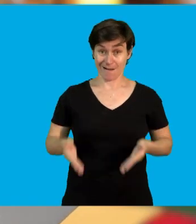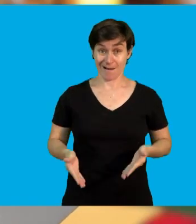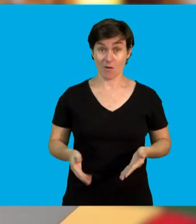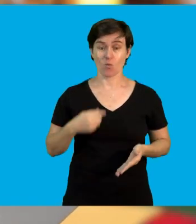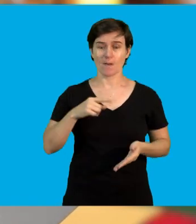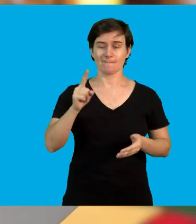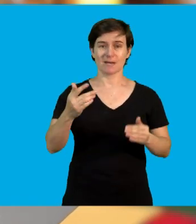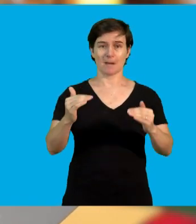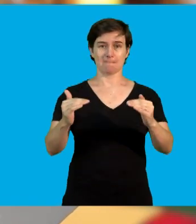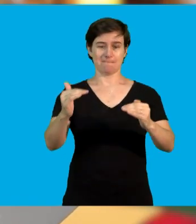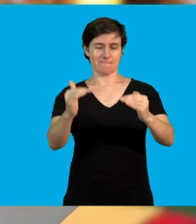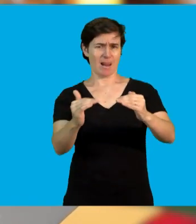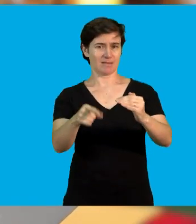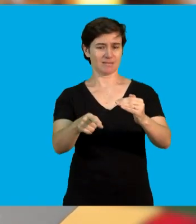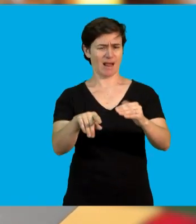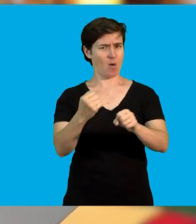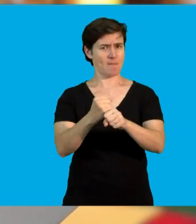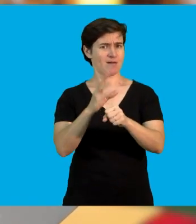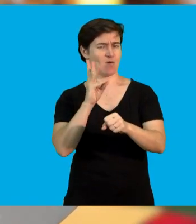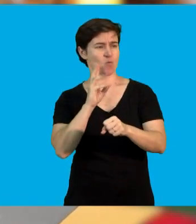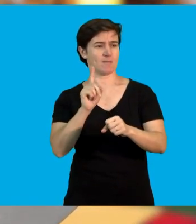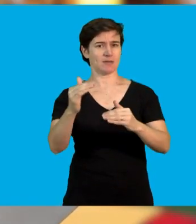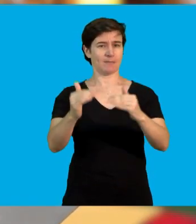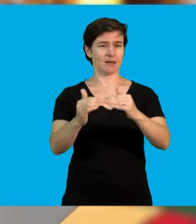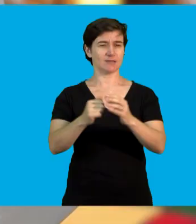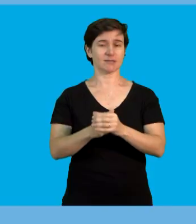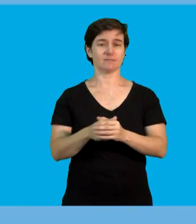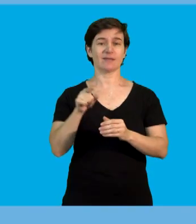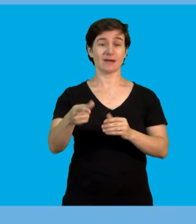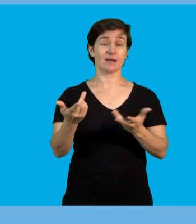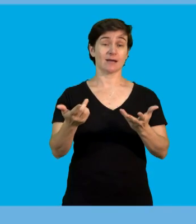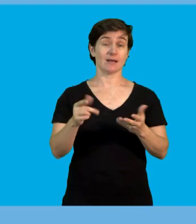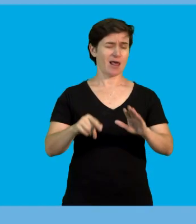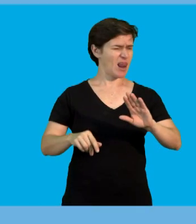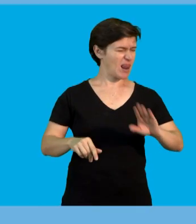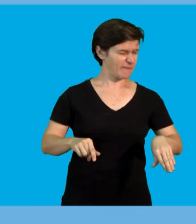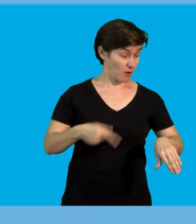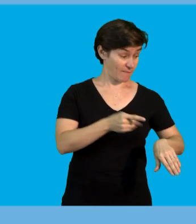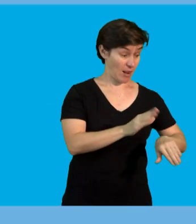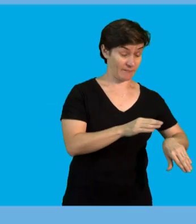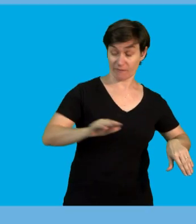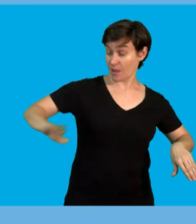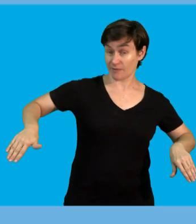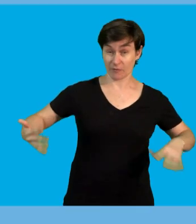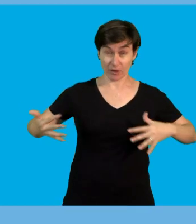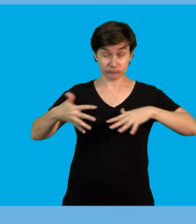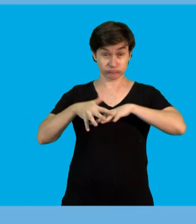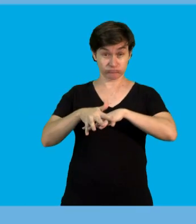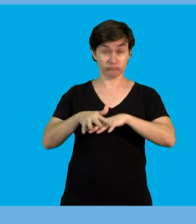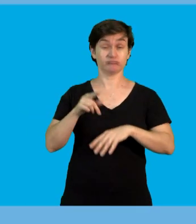particular one, we need then to balance the reaction. So, however, the product will always be salt